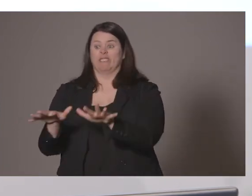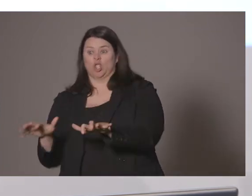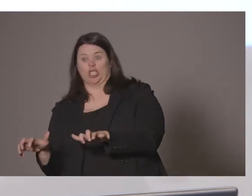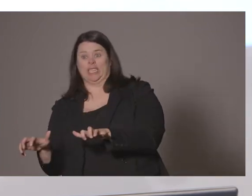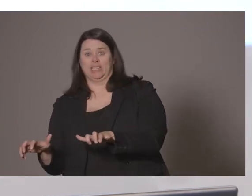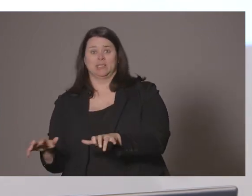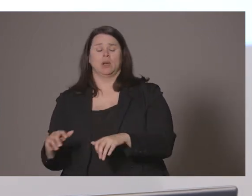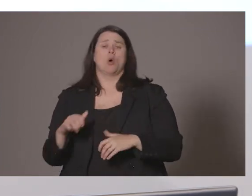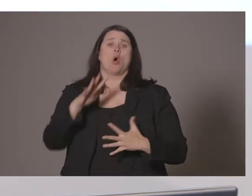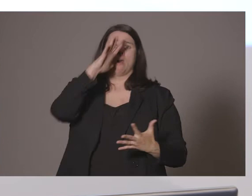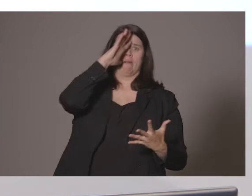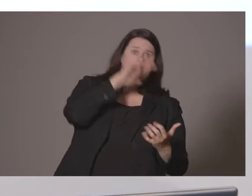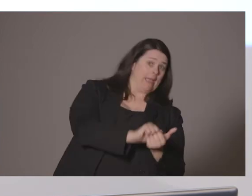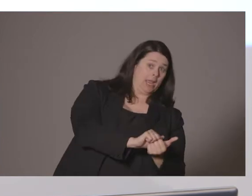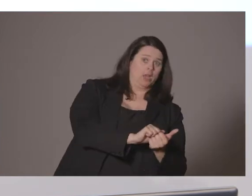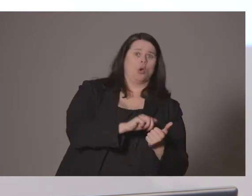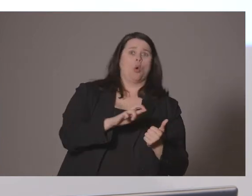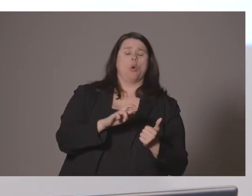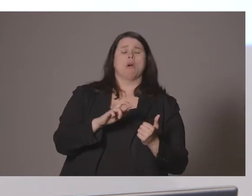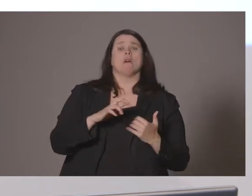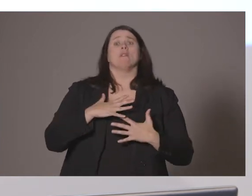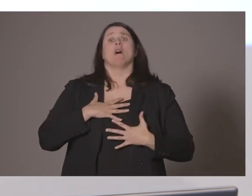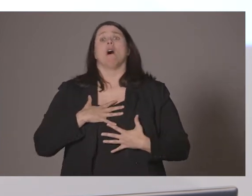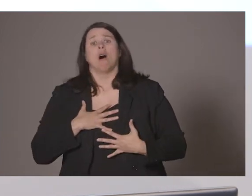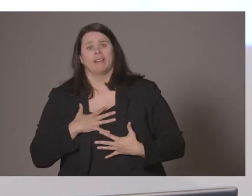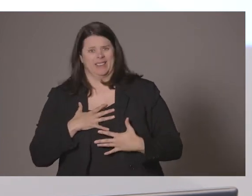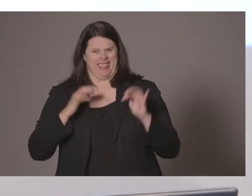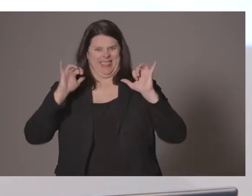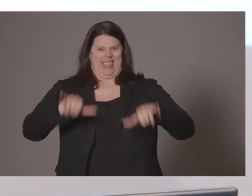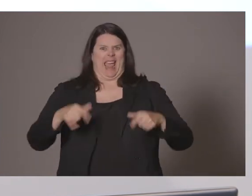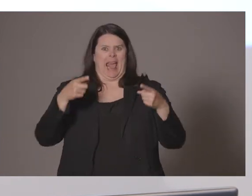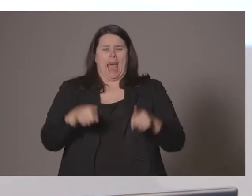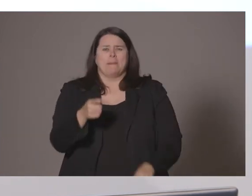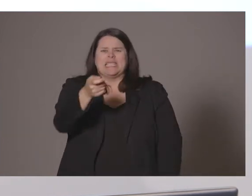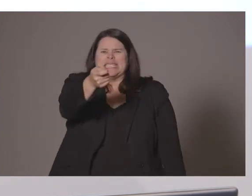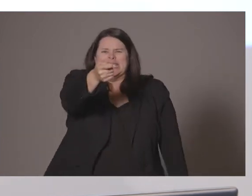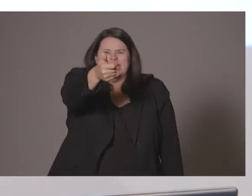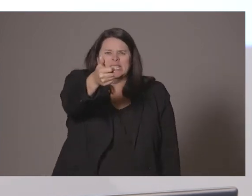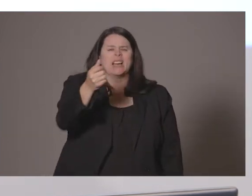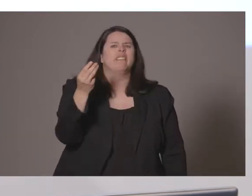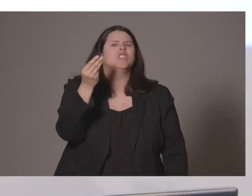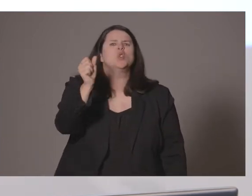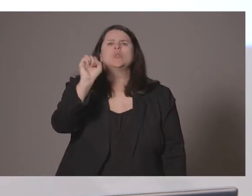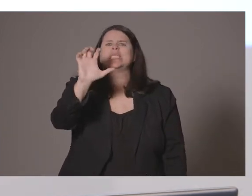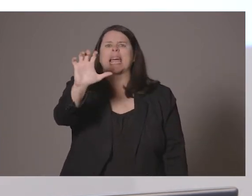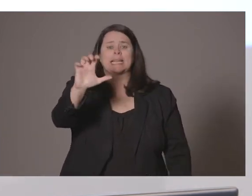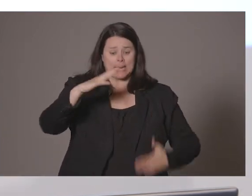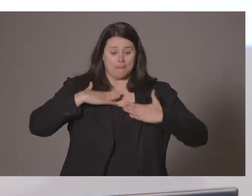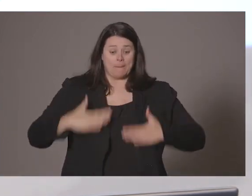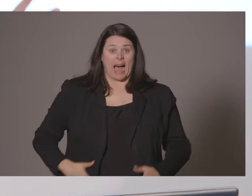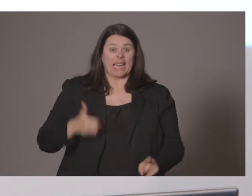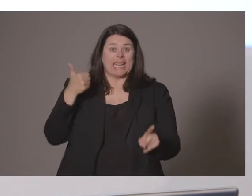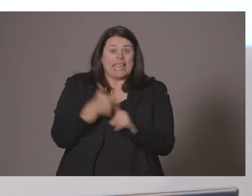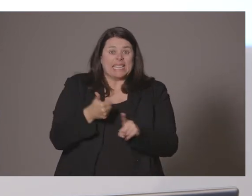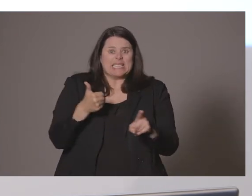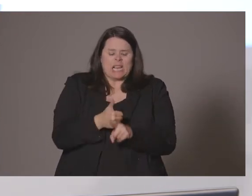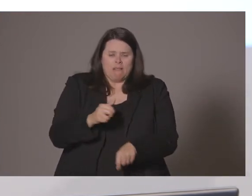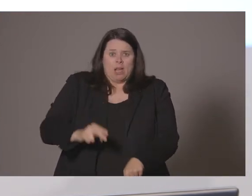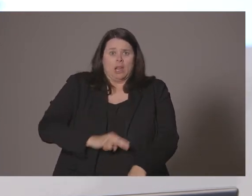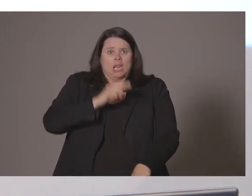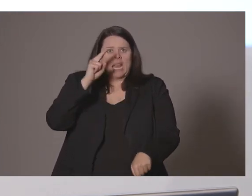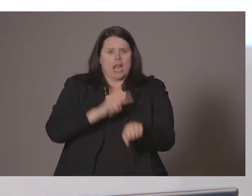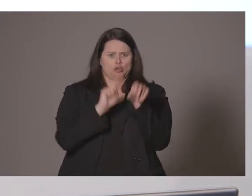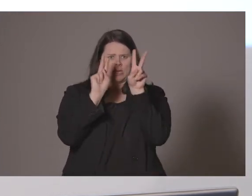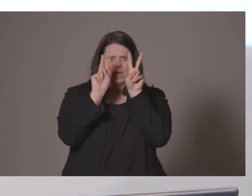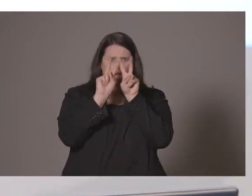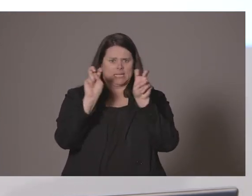options, generally. So, and it happens in microseconds, where our body assesses, we orient to the situation,